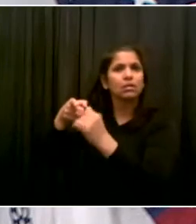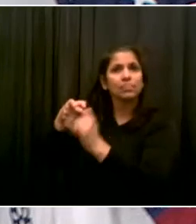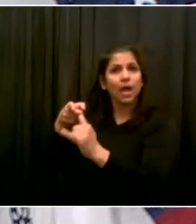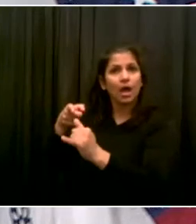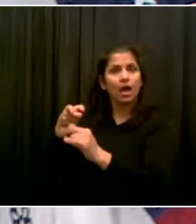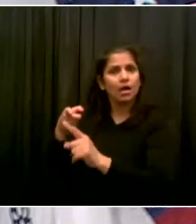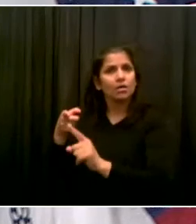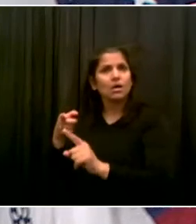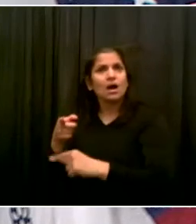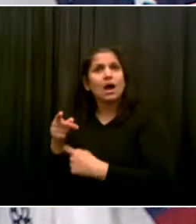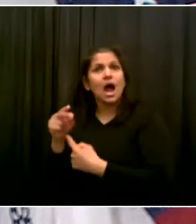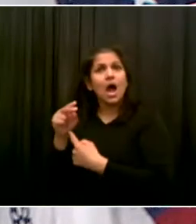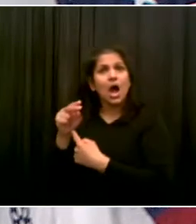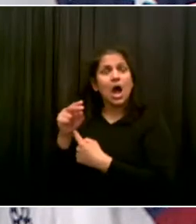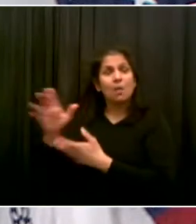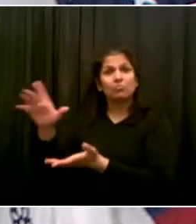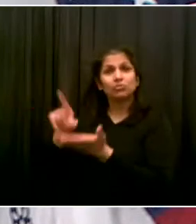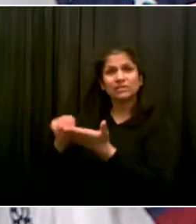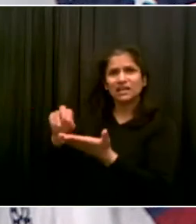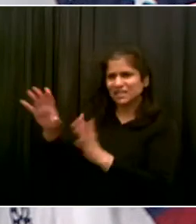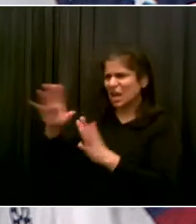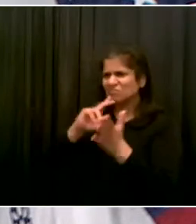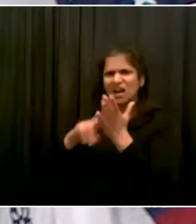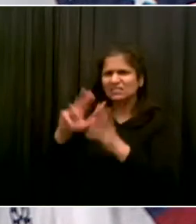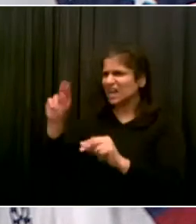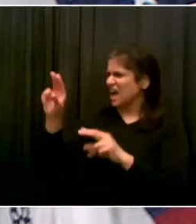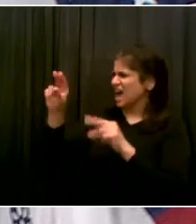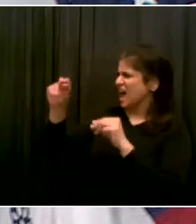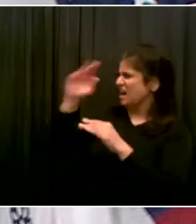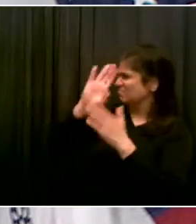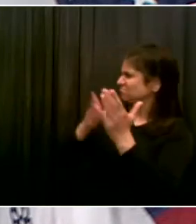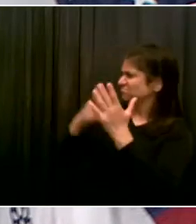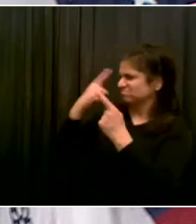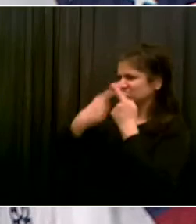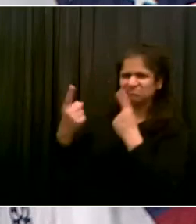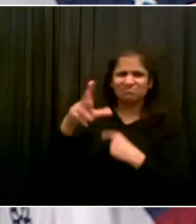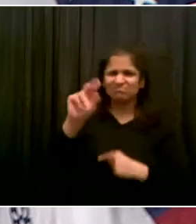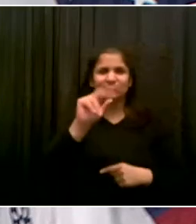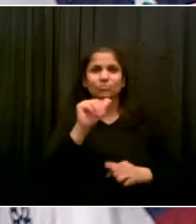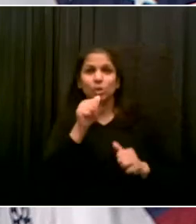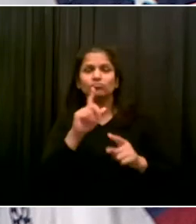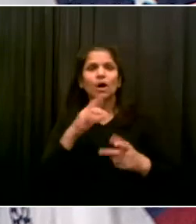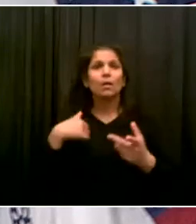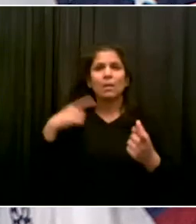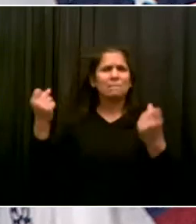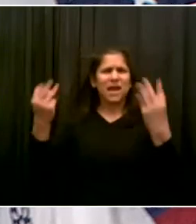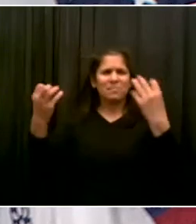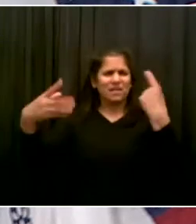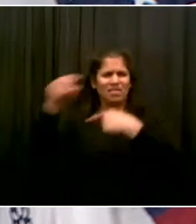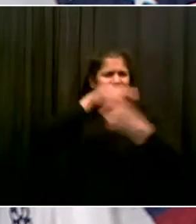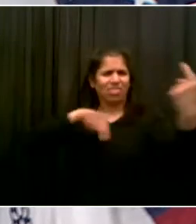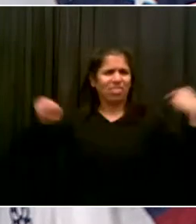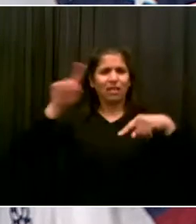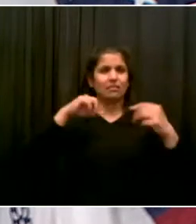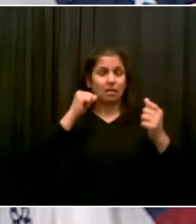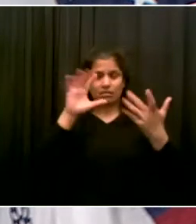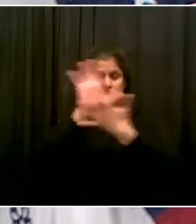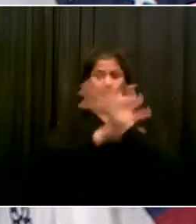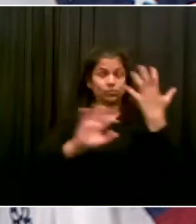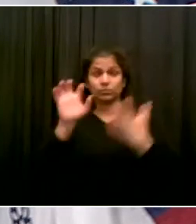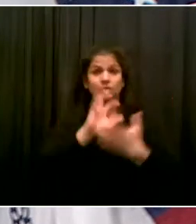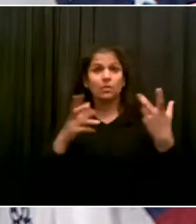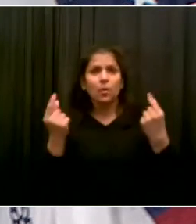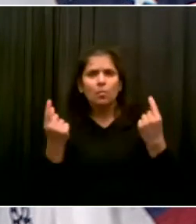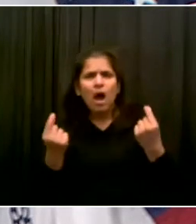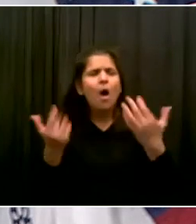problem? No, and again, you're an intelligent person, so you understand that this whole society went through a huge